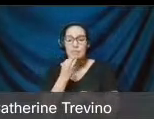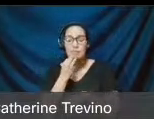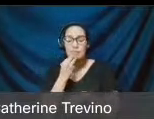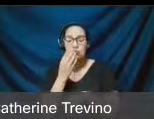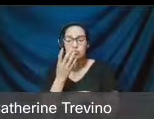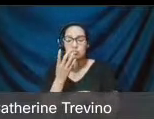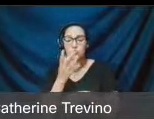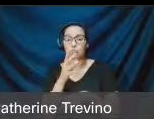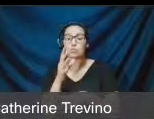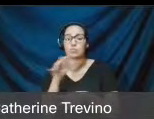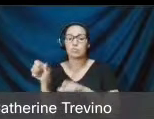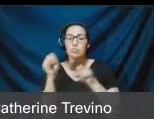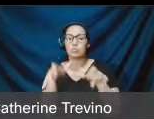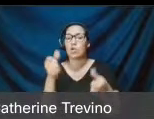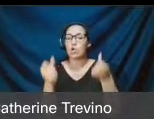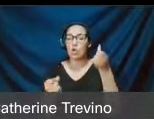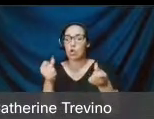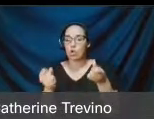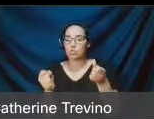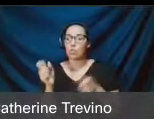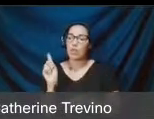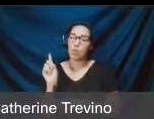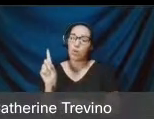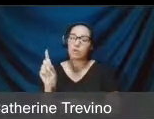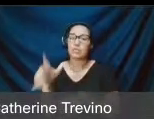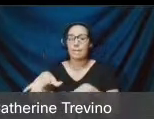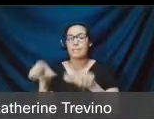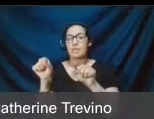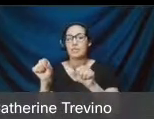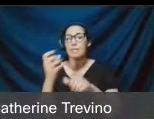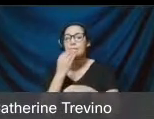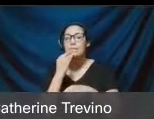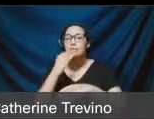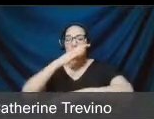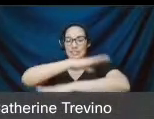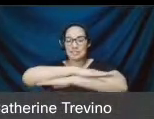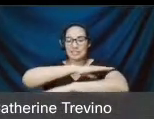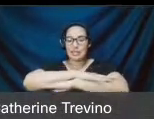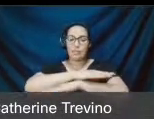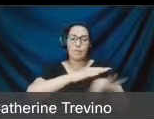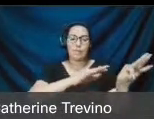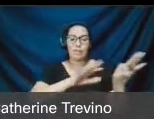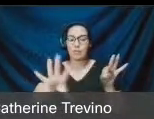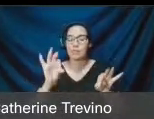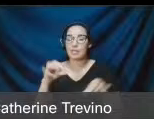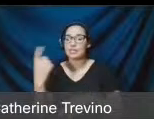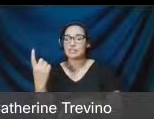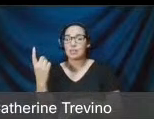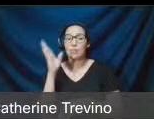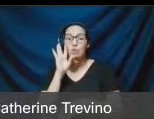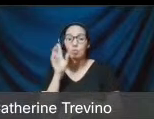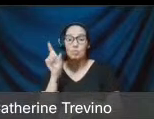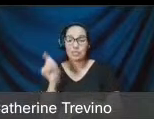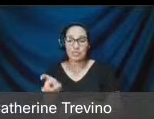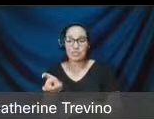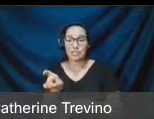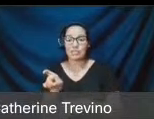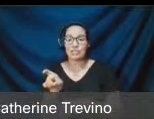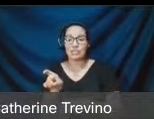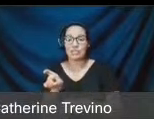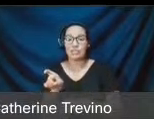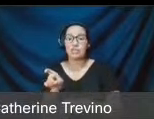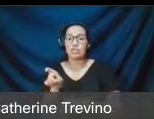they walked up and picked up their meals at a table. Somebody will need to exit the car and